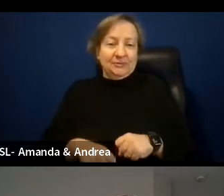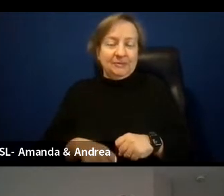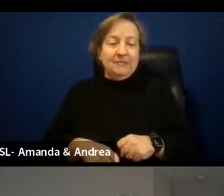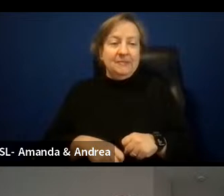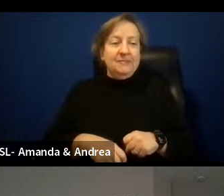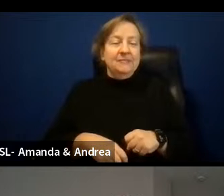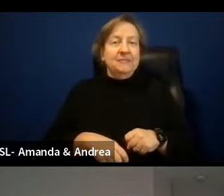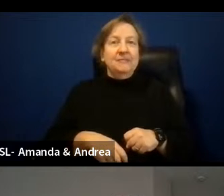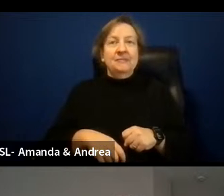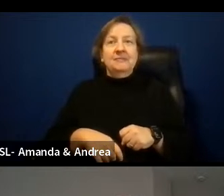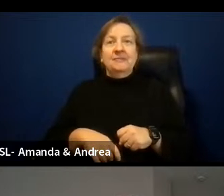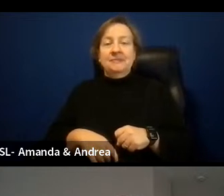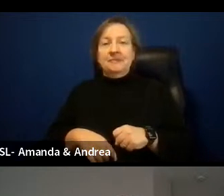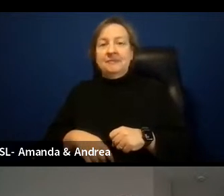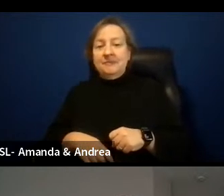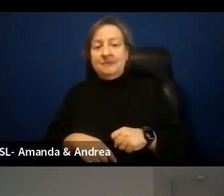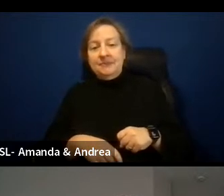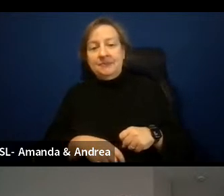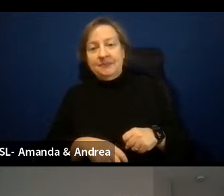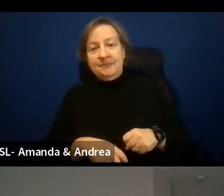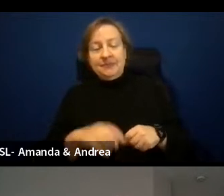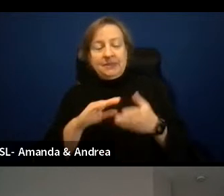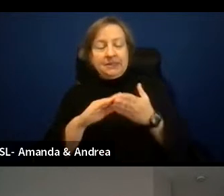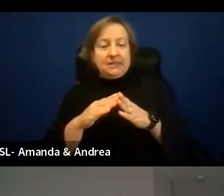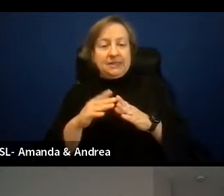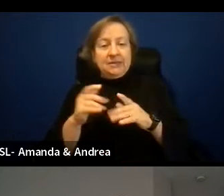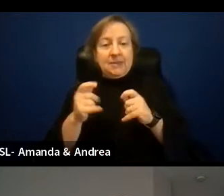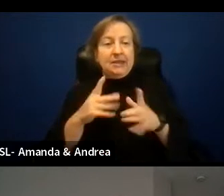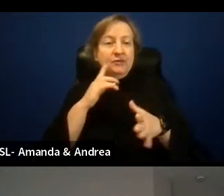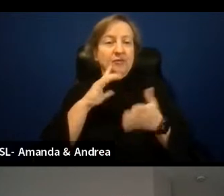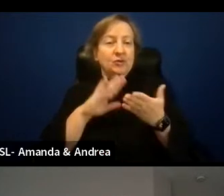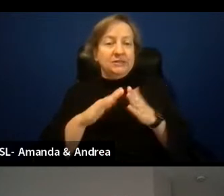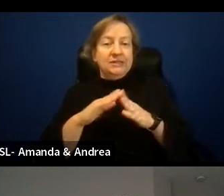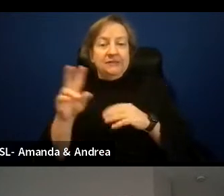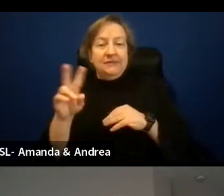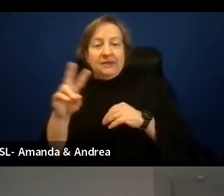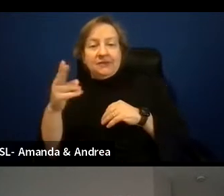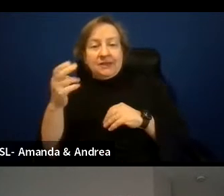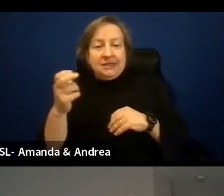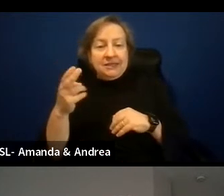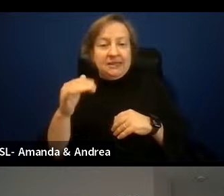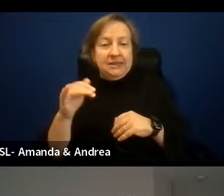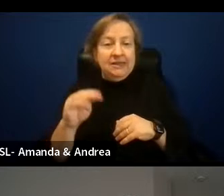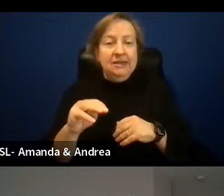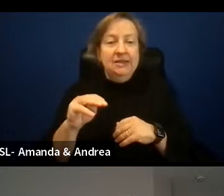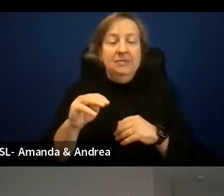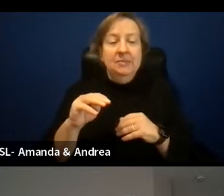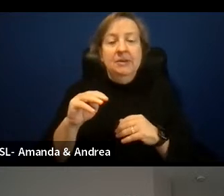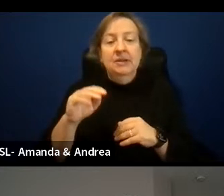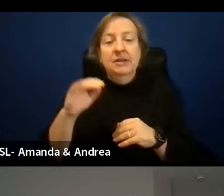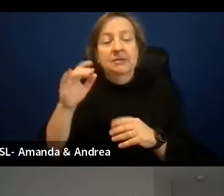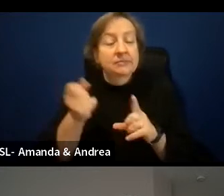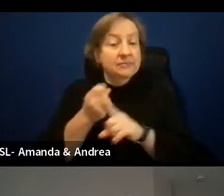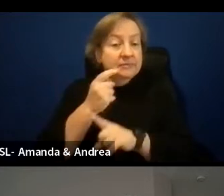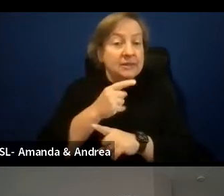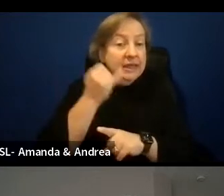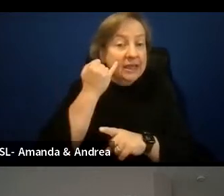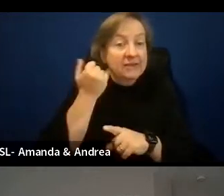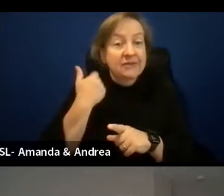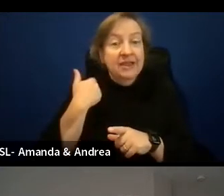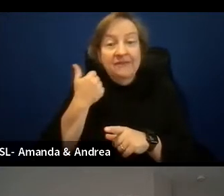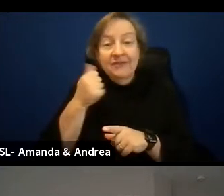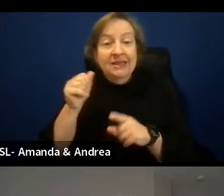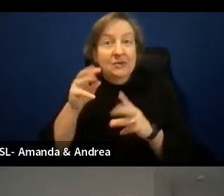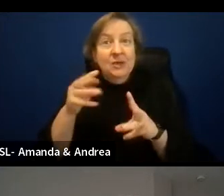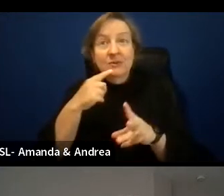Lon Plucon, incoming city manager for the city of Vancouver, he, him pronouns. And as an aside, if anybody has a way to say that